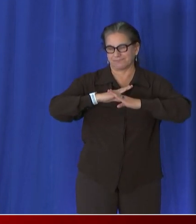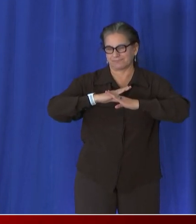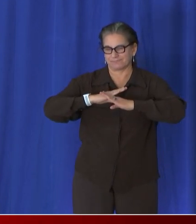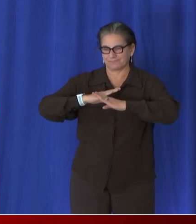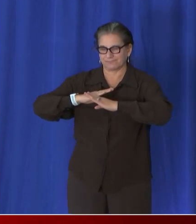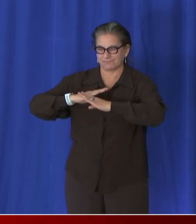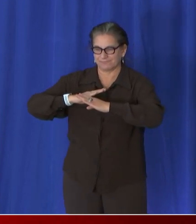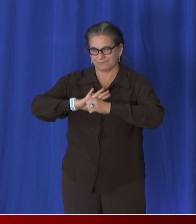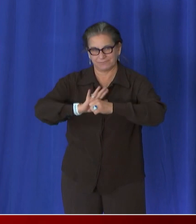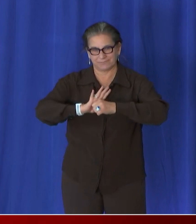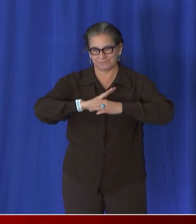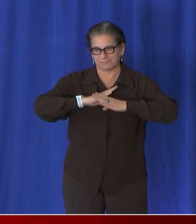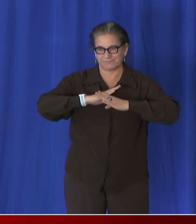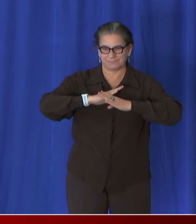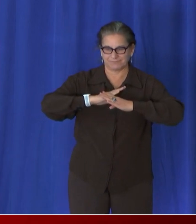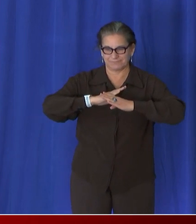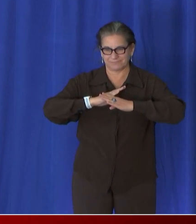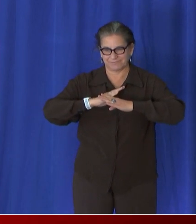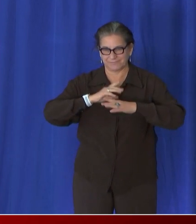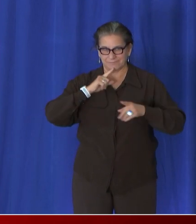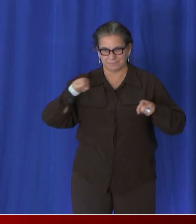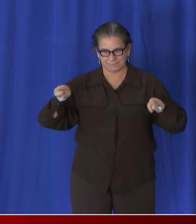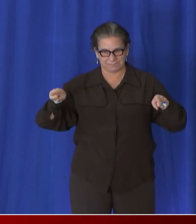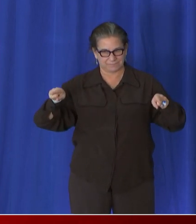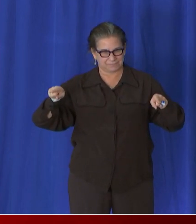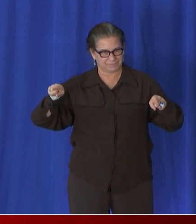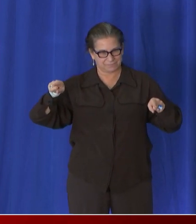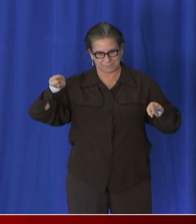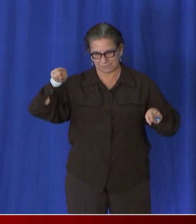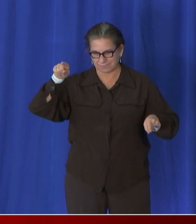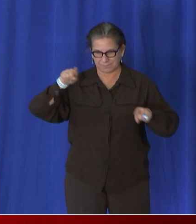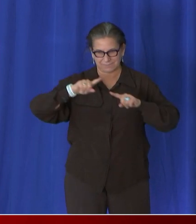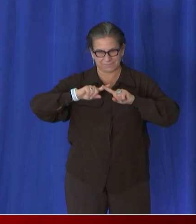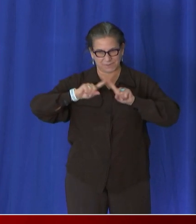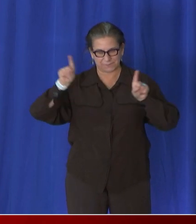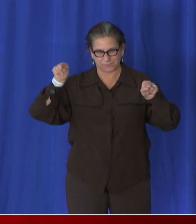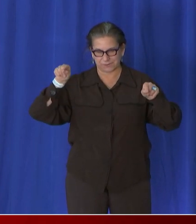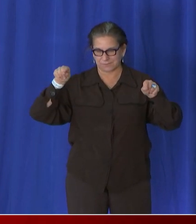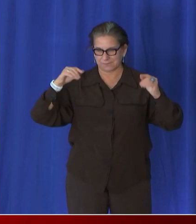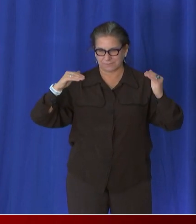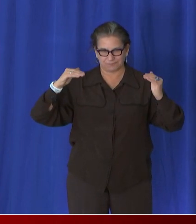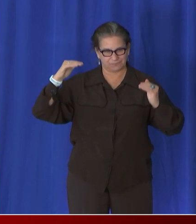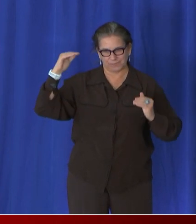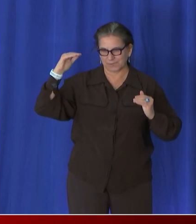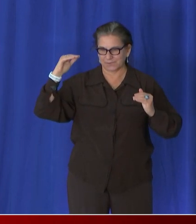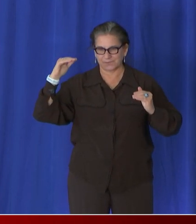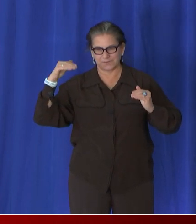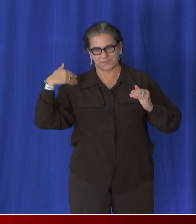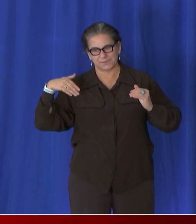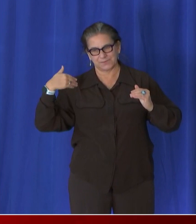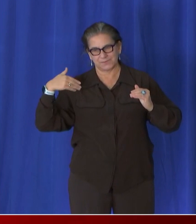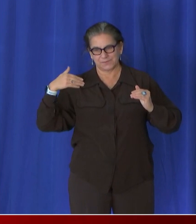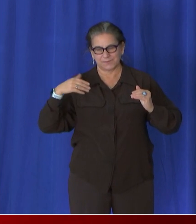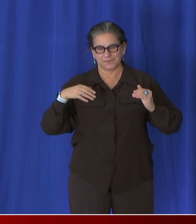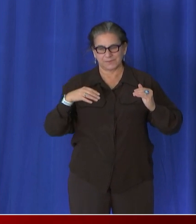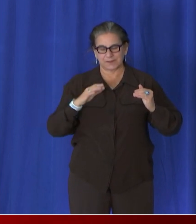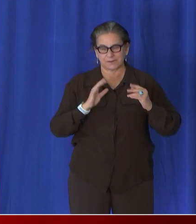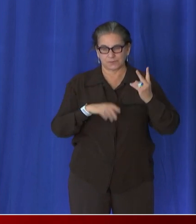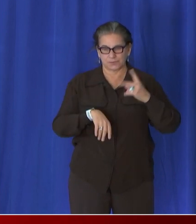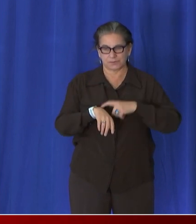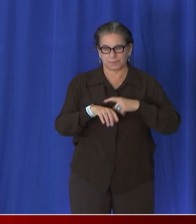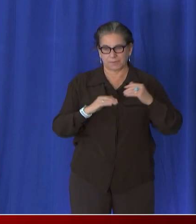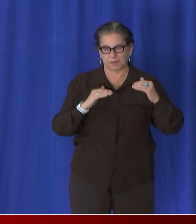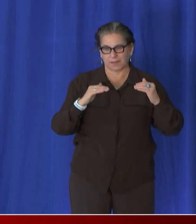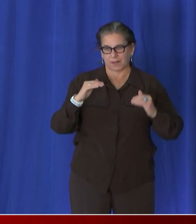to get infected with COVID-19 than fully vaccinated people without boosters, and 4 times less likely to die from COVID-19. And then